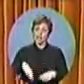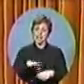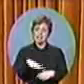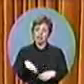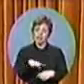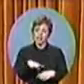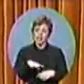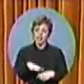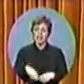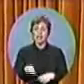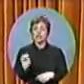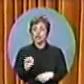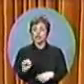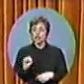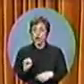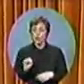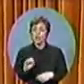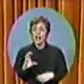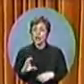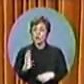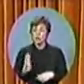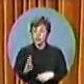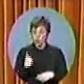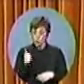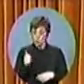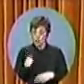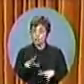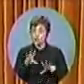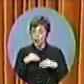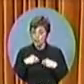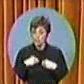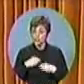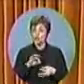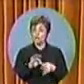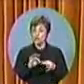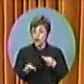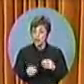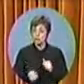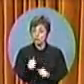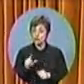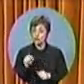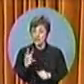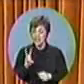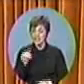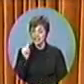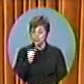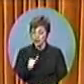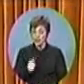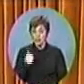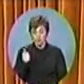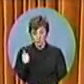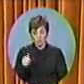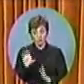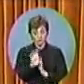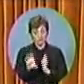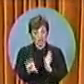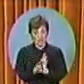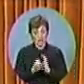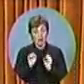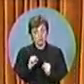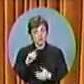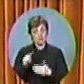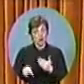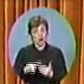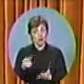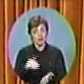raping over 26 women and is considered a high risk to reoffend. My question is for the Minister of Justice. What is the